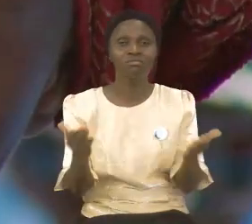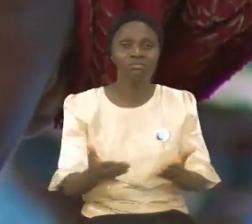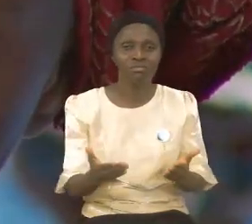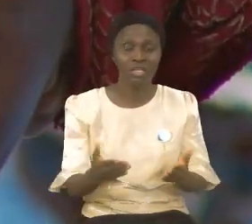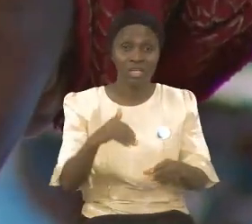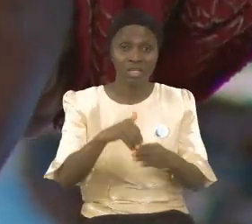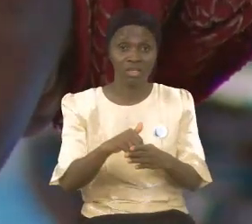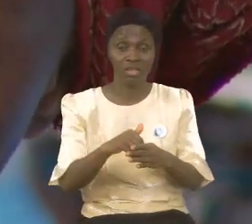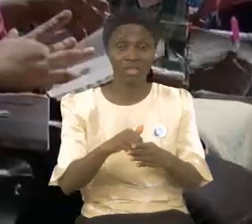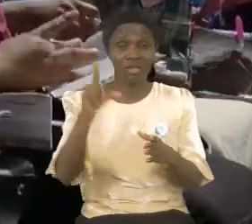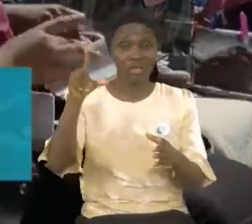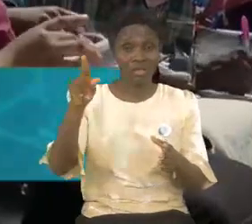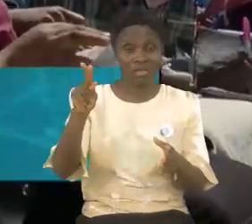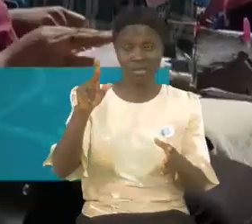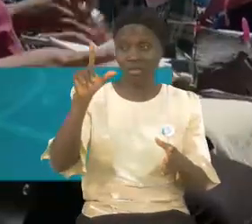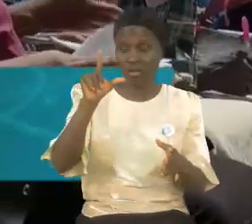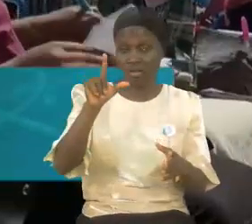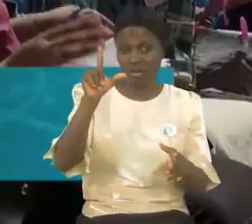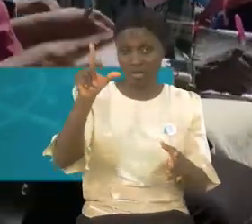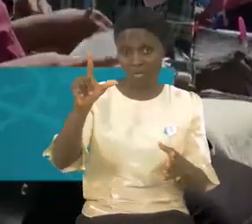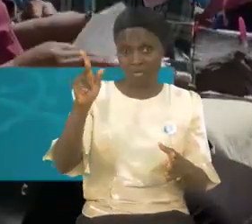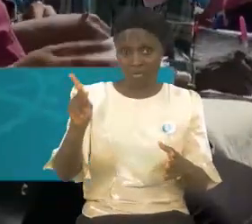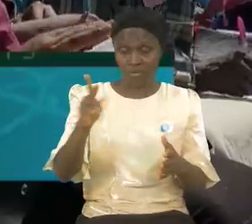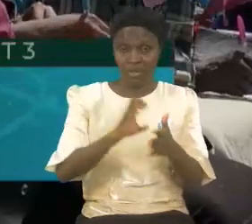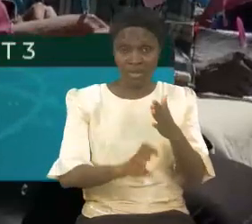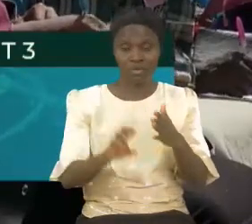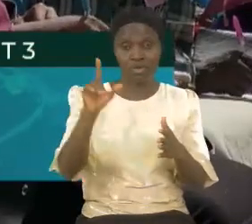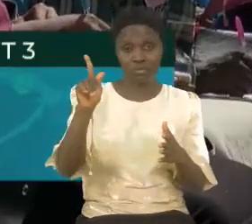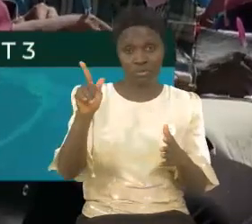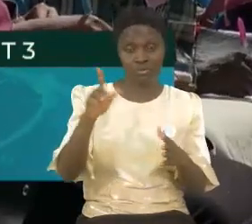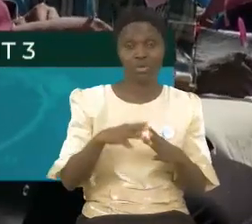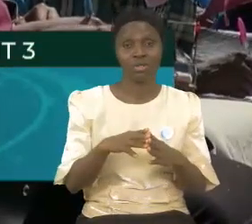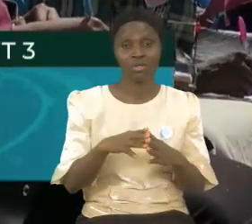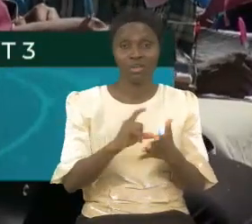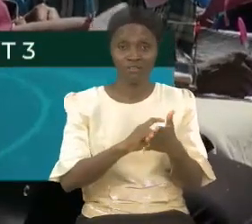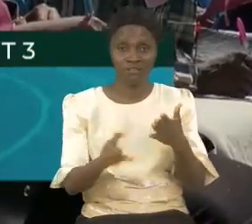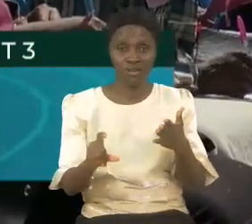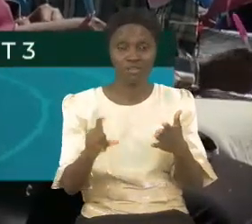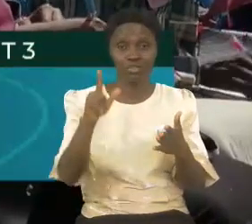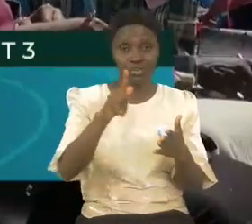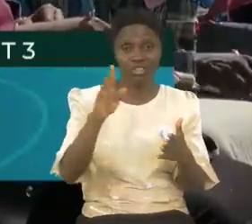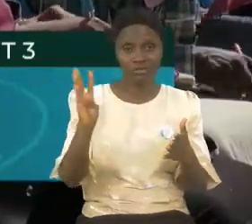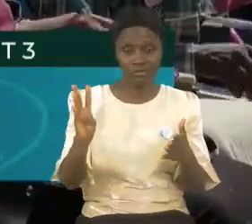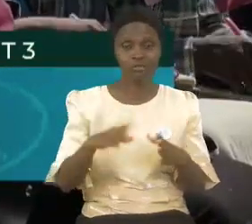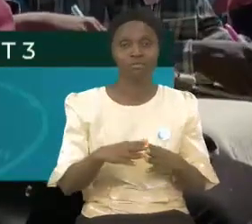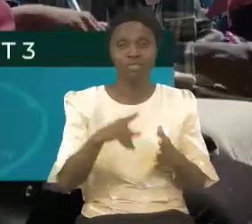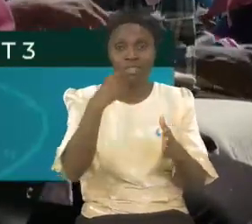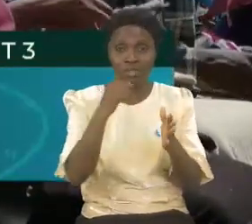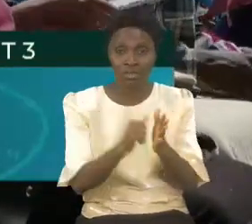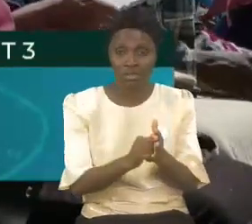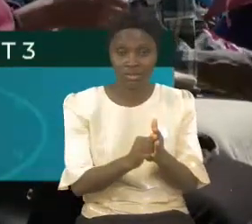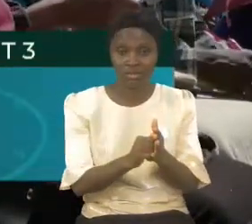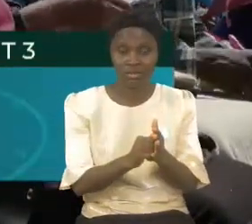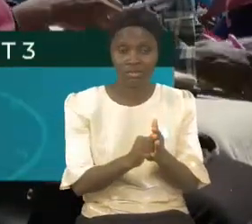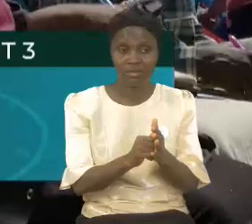looking at verse 24. In Luke chapter 21, reading from verse 24, it says, and